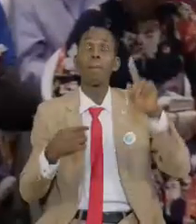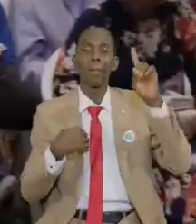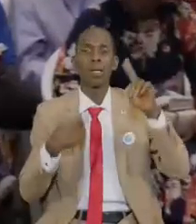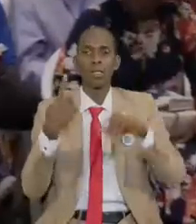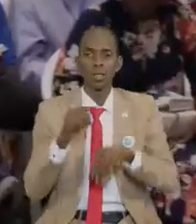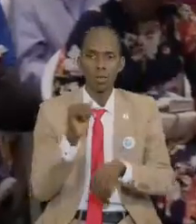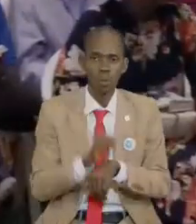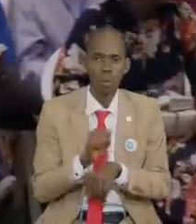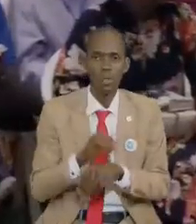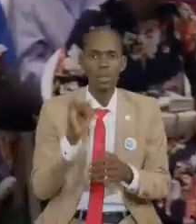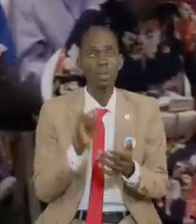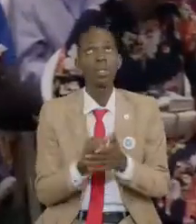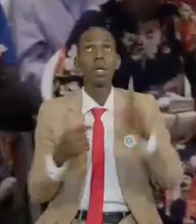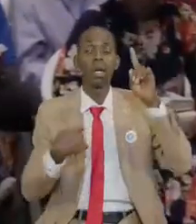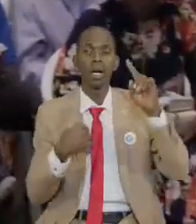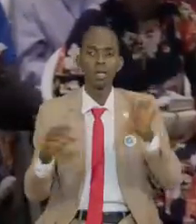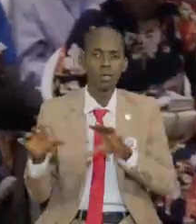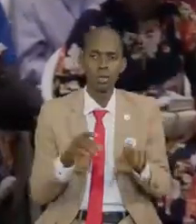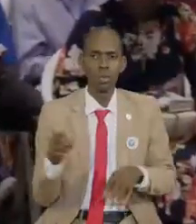do, he shall do also.